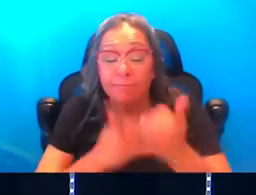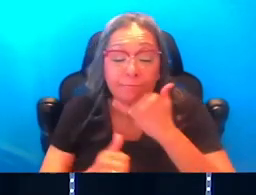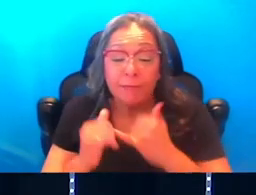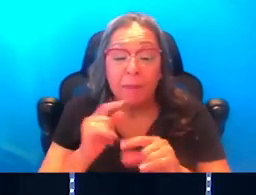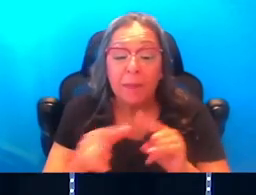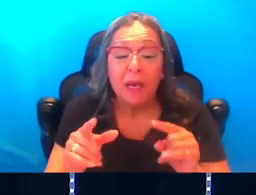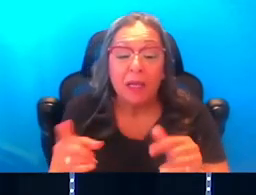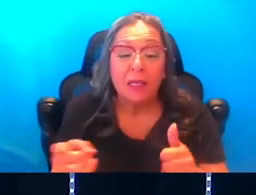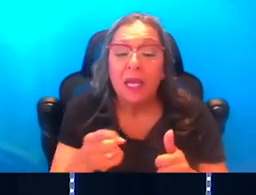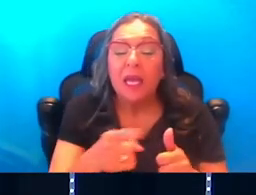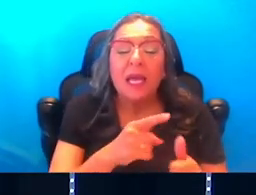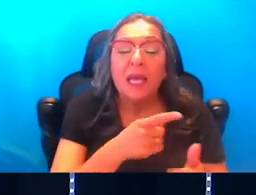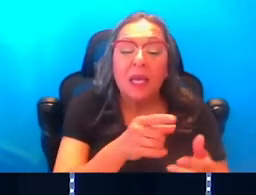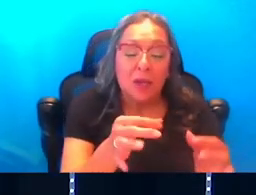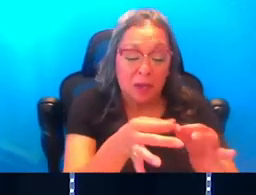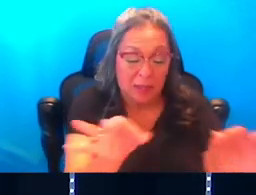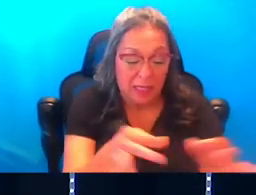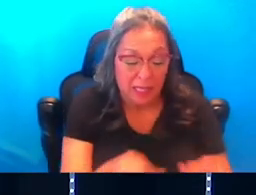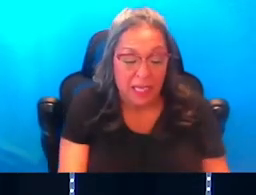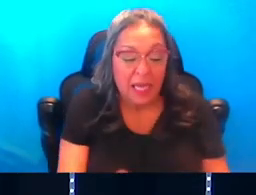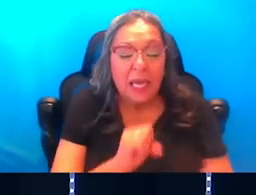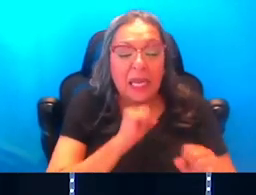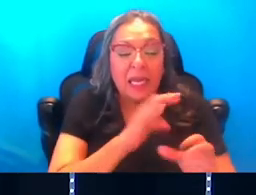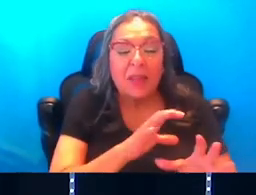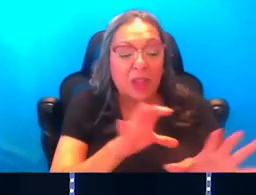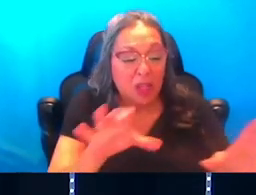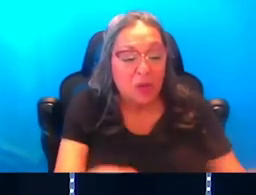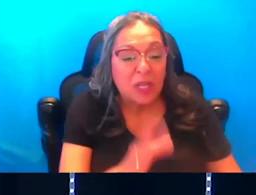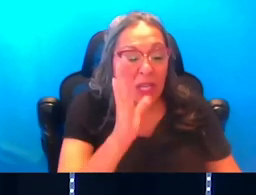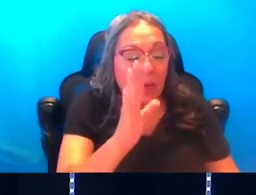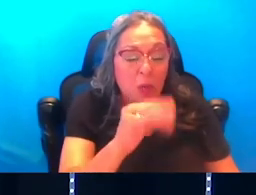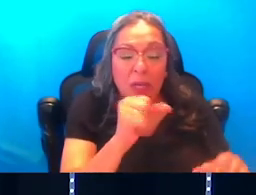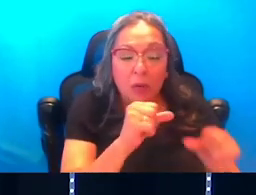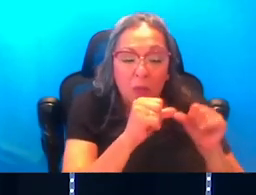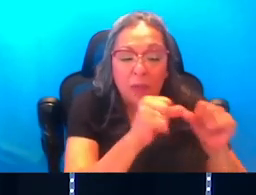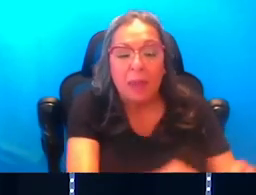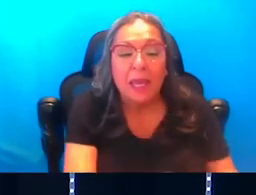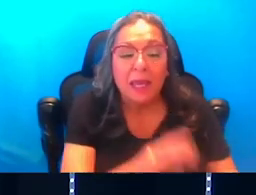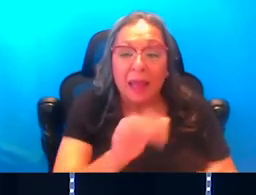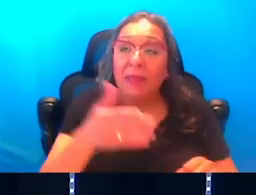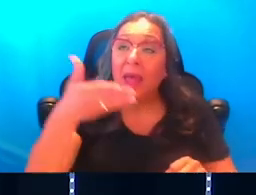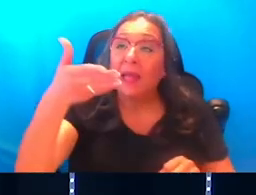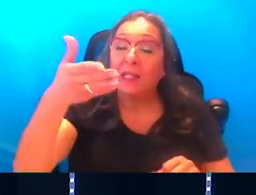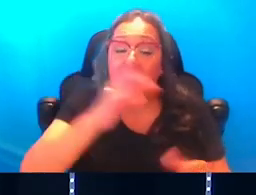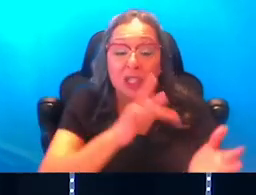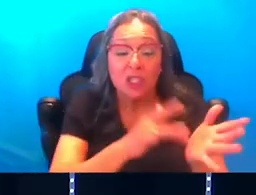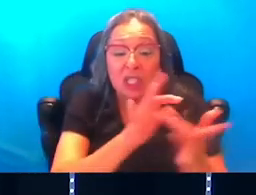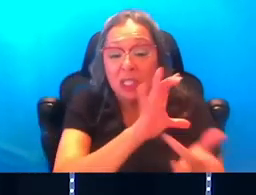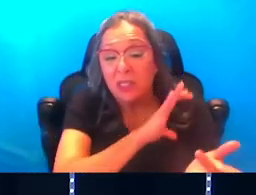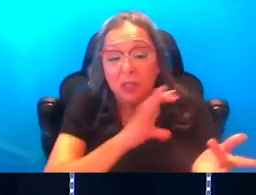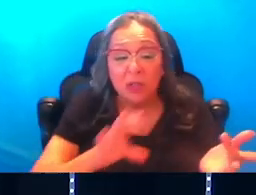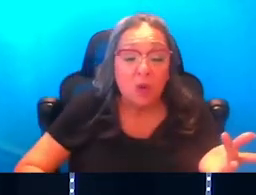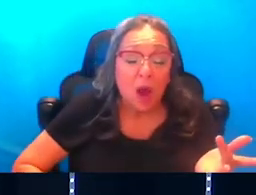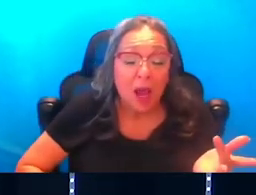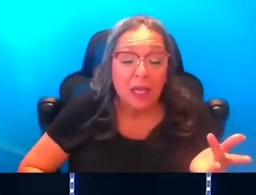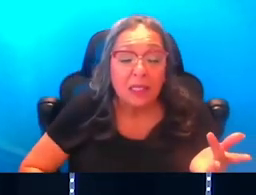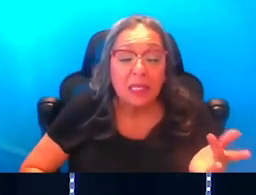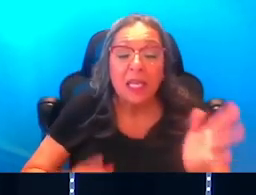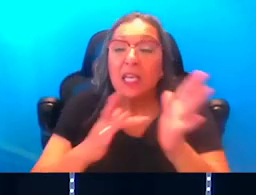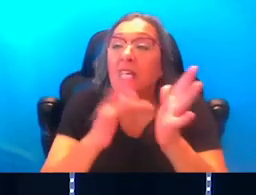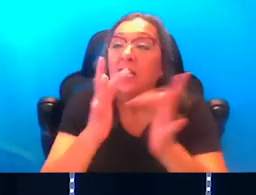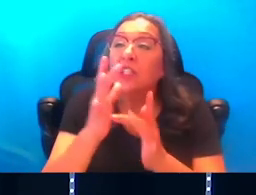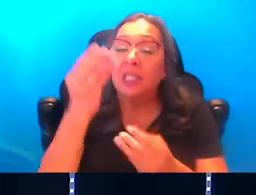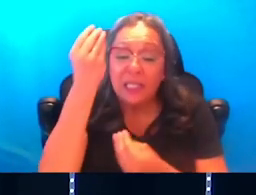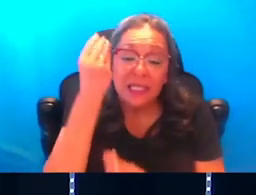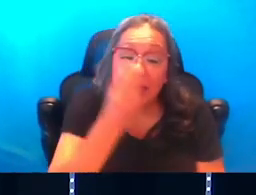line, nothing that you've done will remain. That's the cross of Jesus Christ. See, that's Jesus coming in saying,